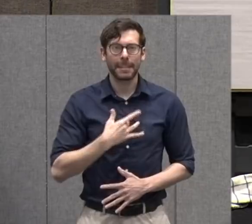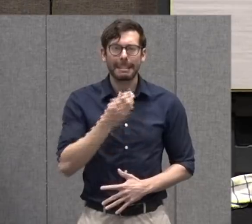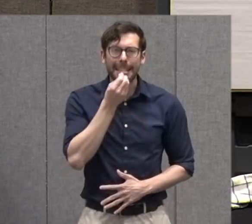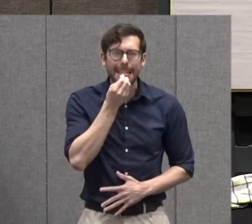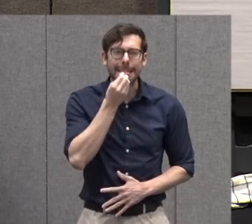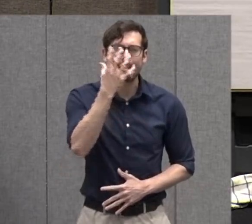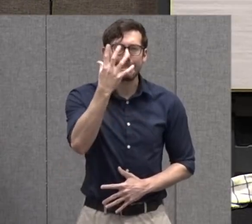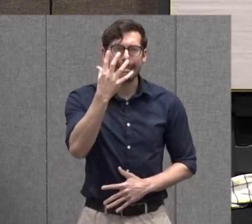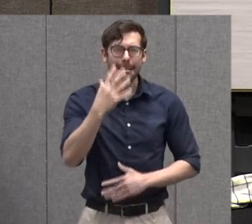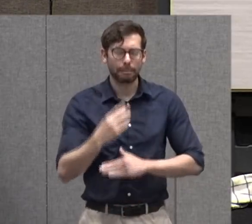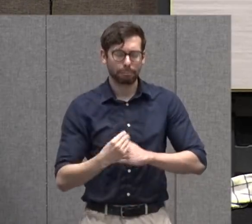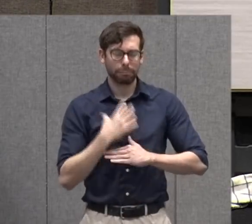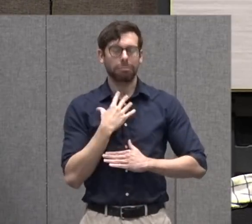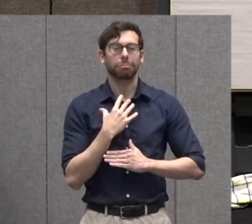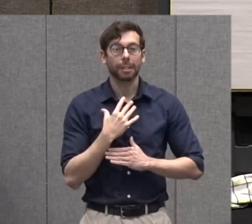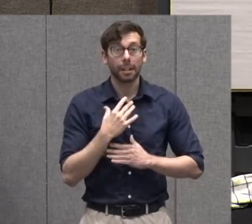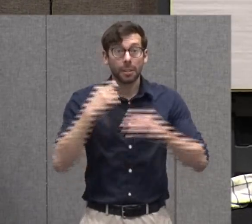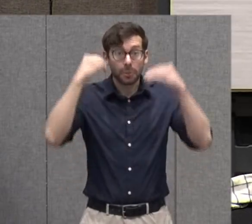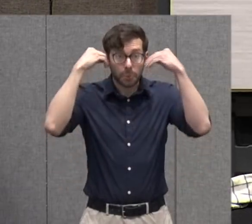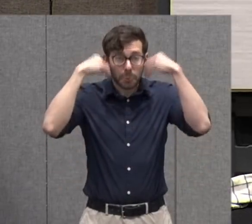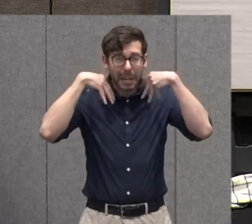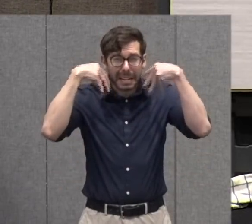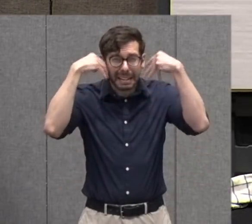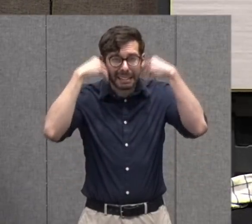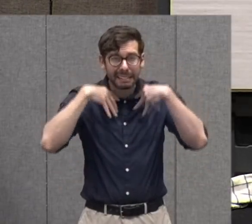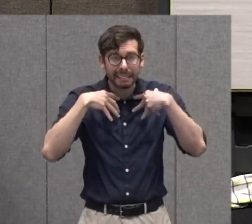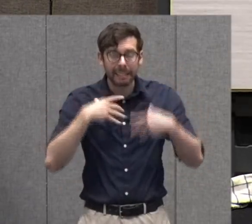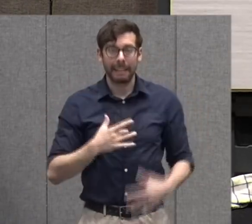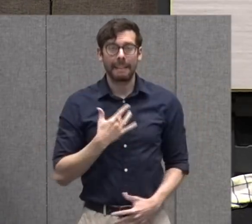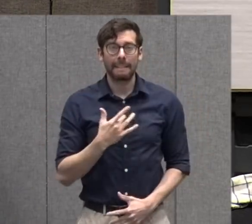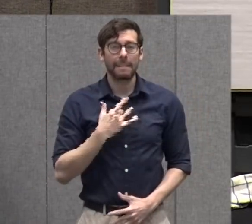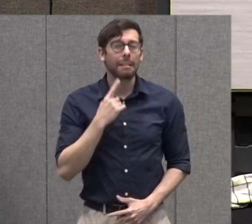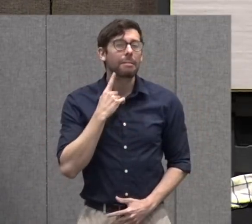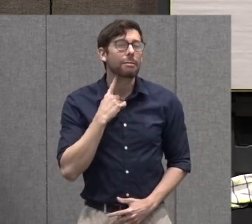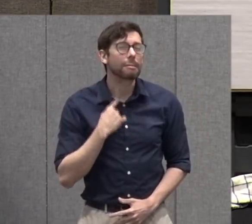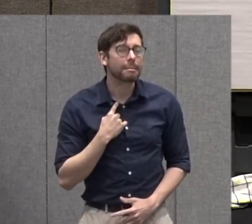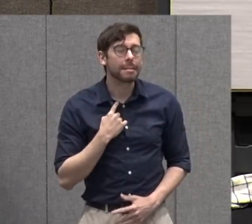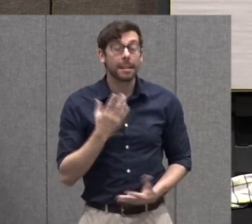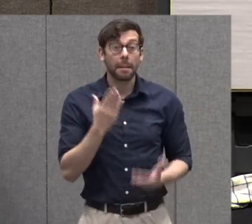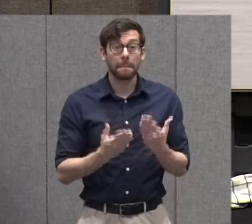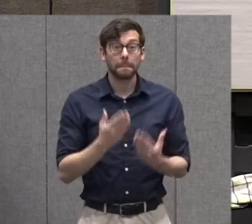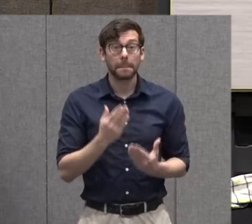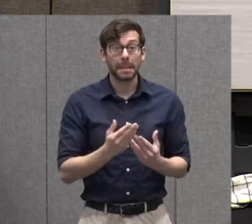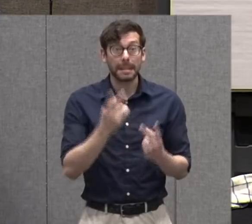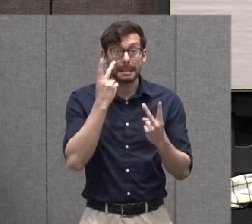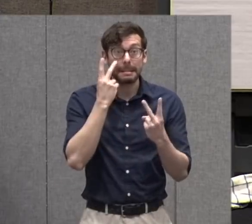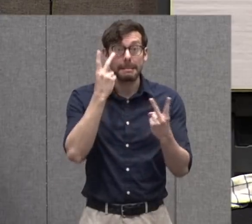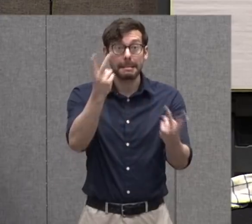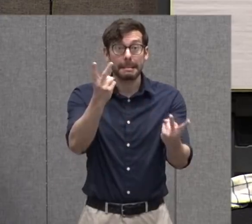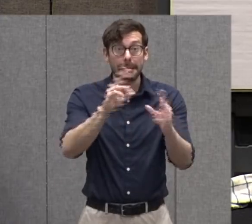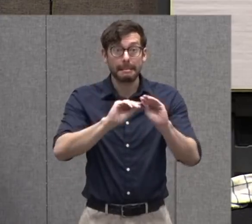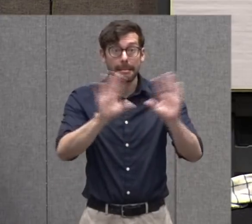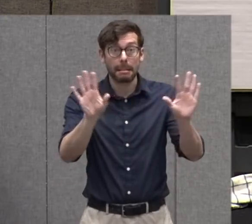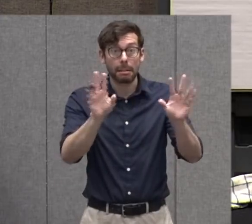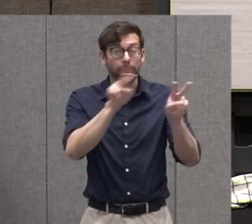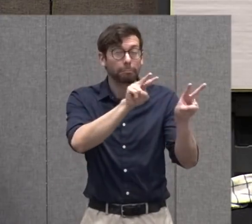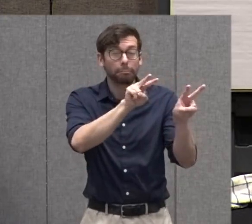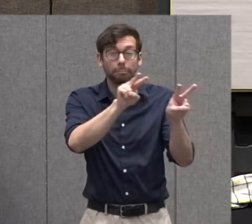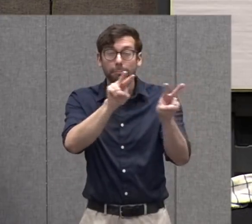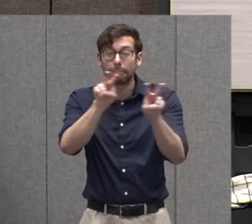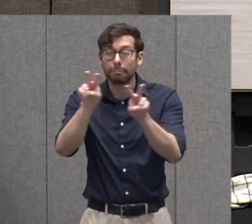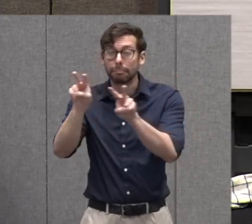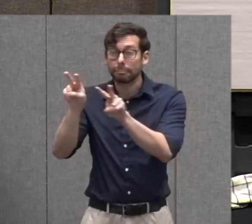really thirsty, maybe you can see clearly. You can see the mountains, or you can see clouds, a